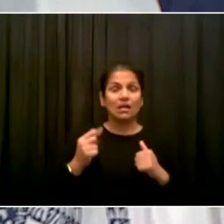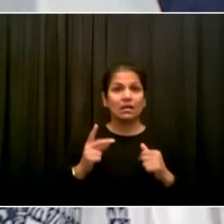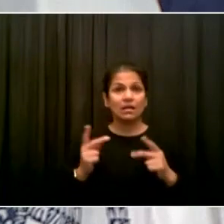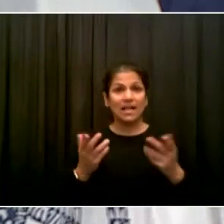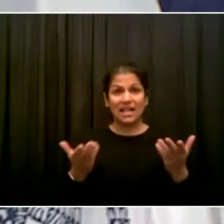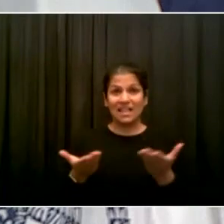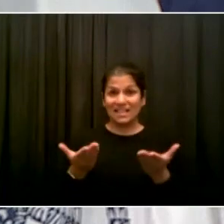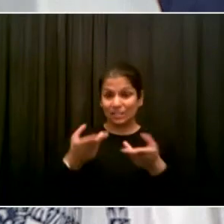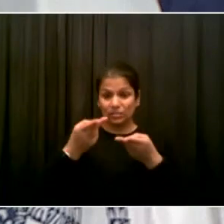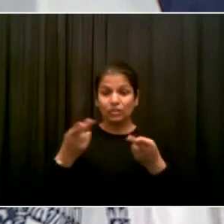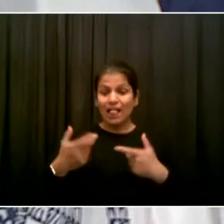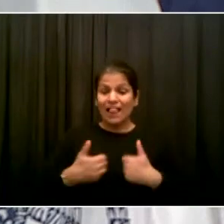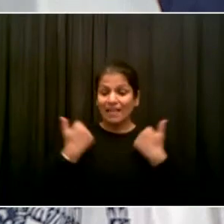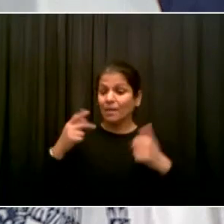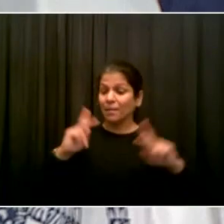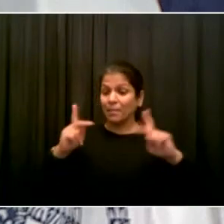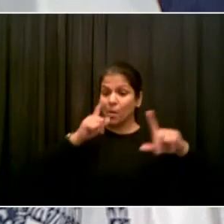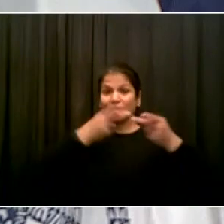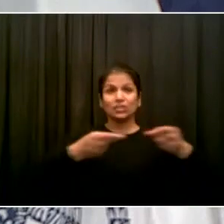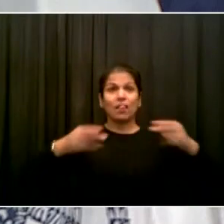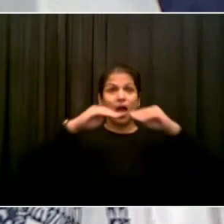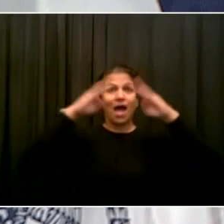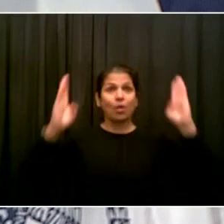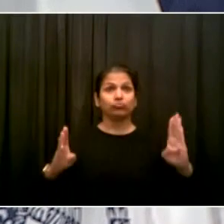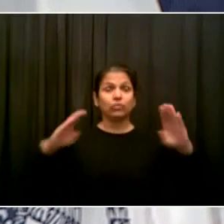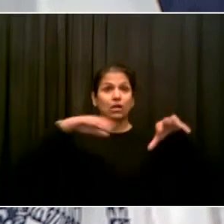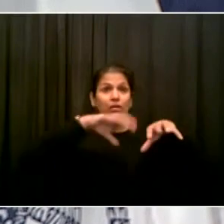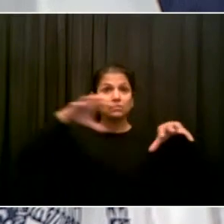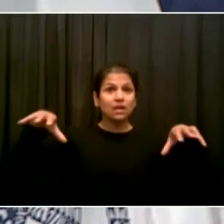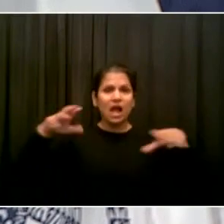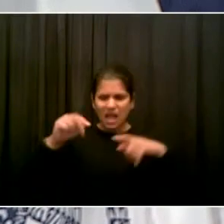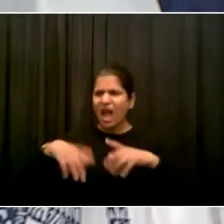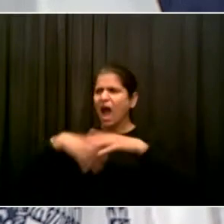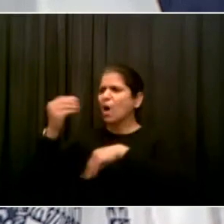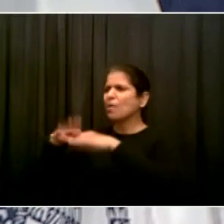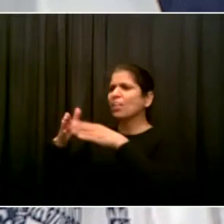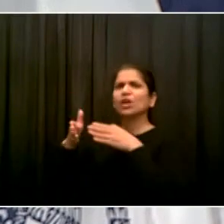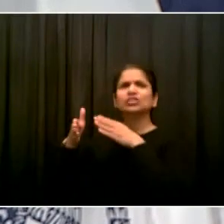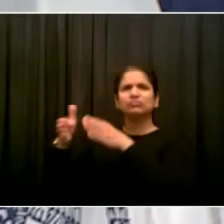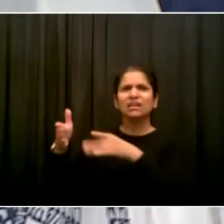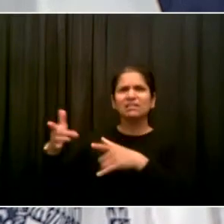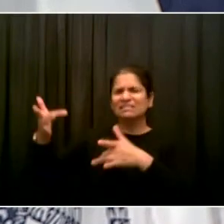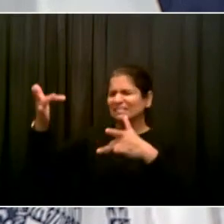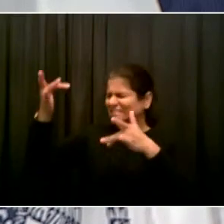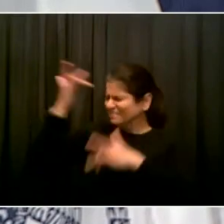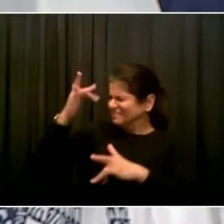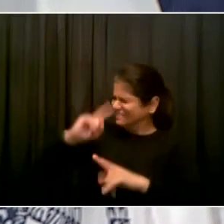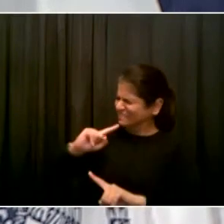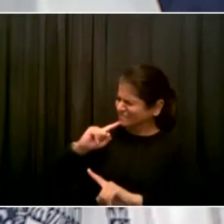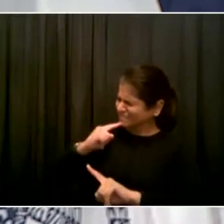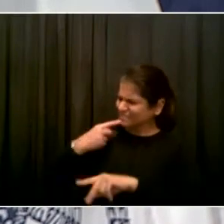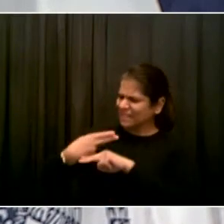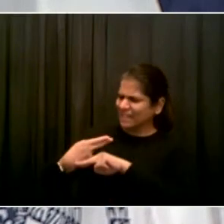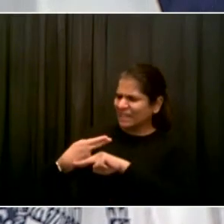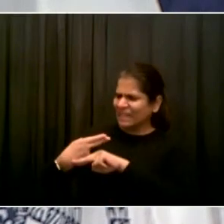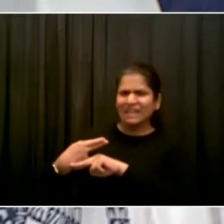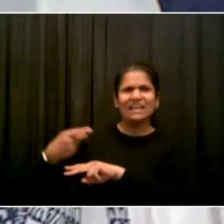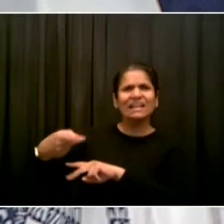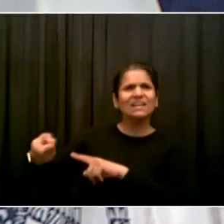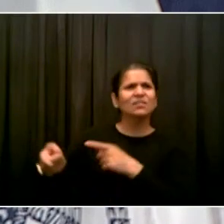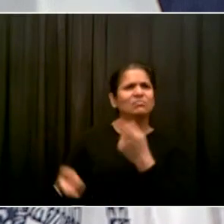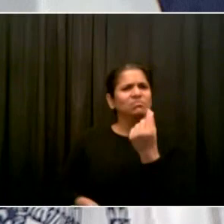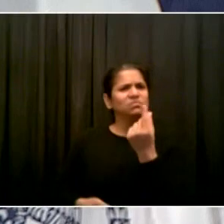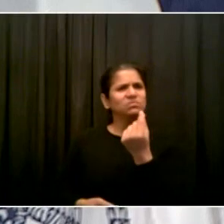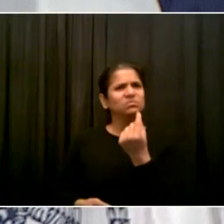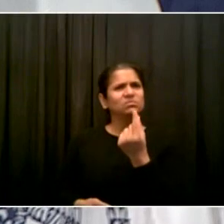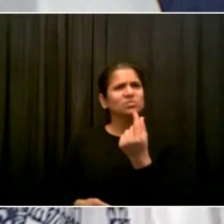from mental illness. How much of a drop off has there been in the number of people who are receiving care